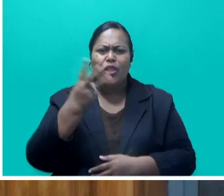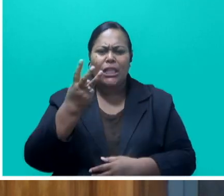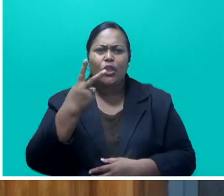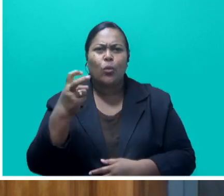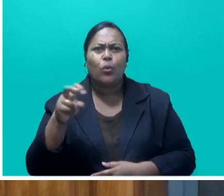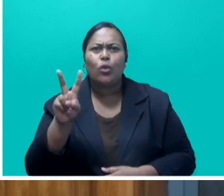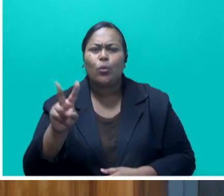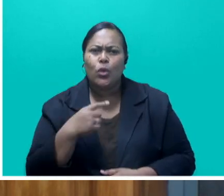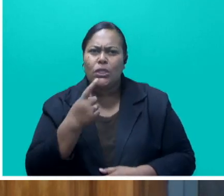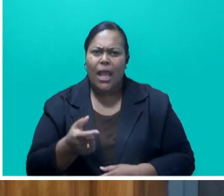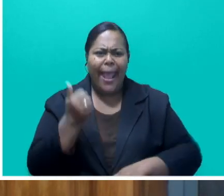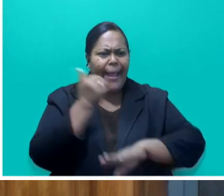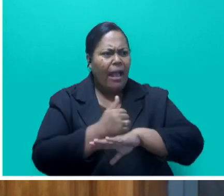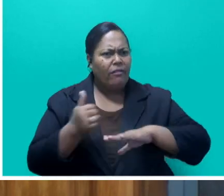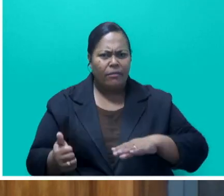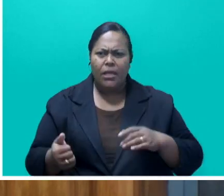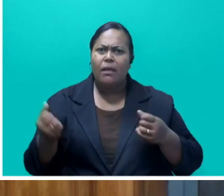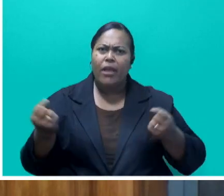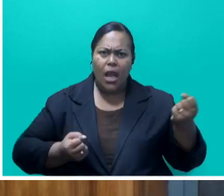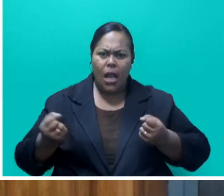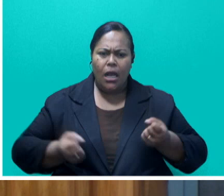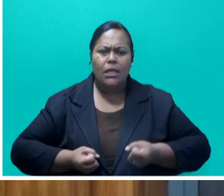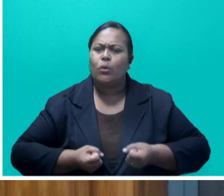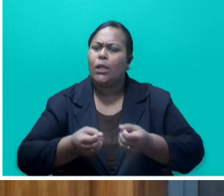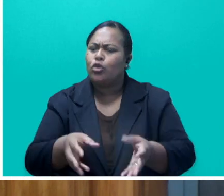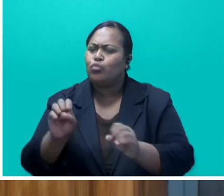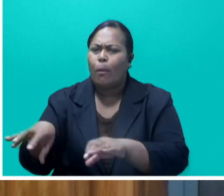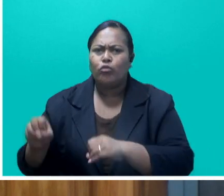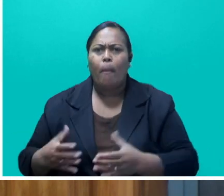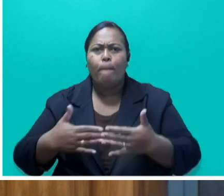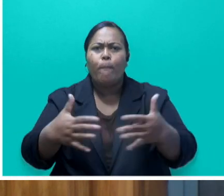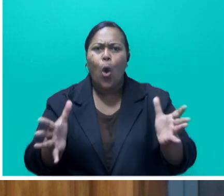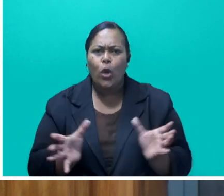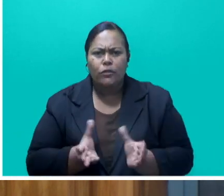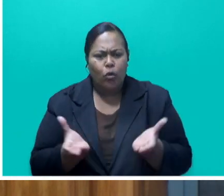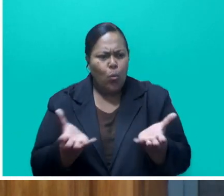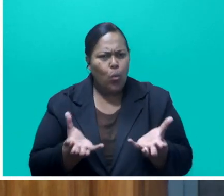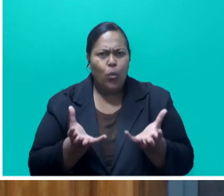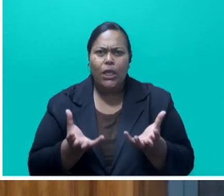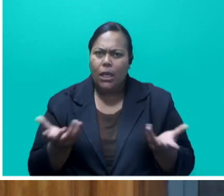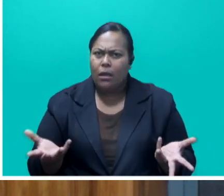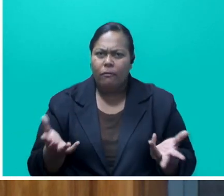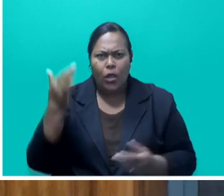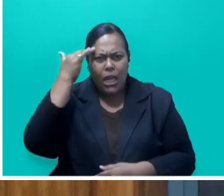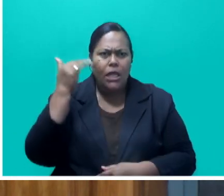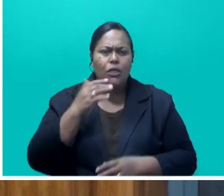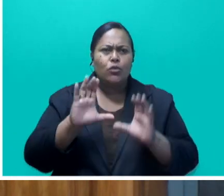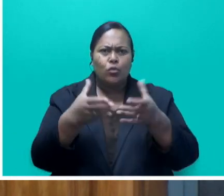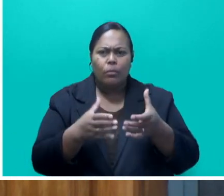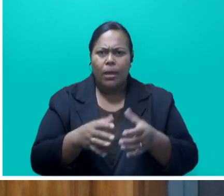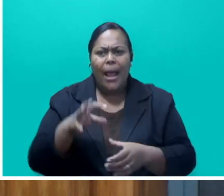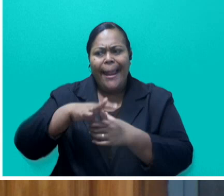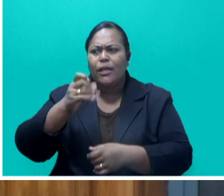that government vehicles were still delivering pots to ladies groups in the Central Division when the election was held on the next